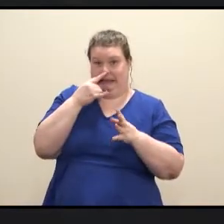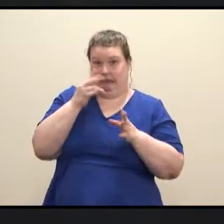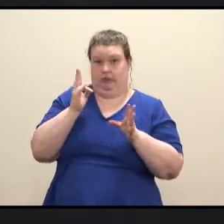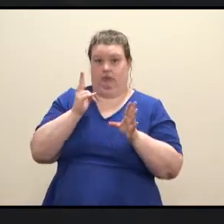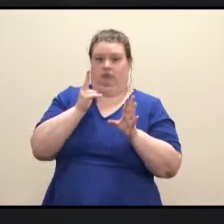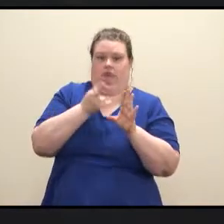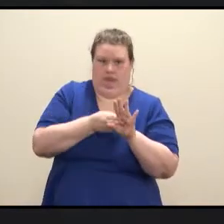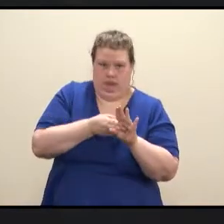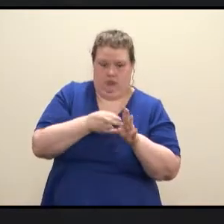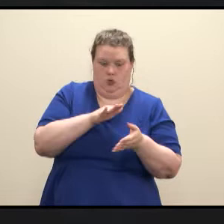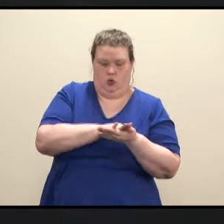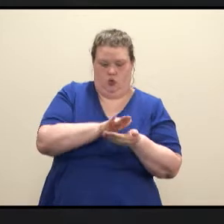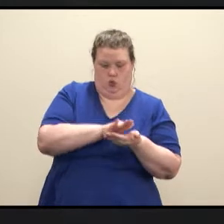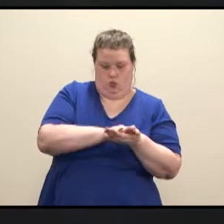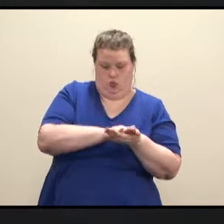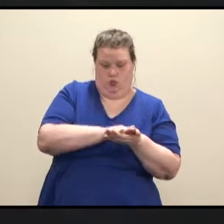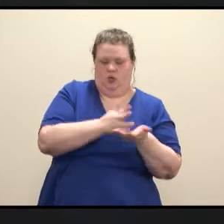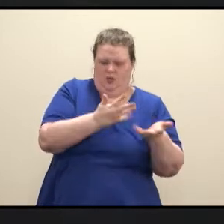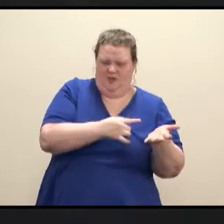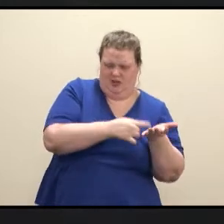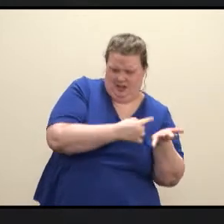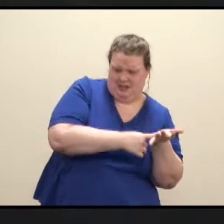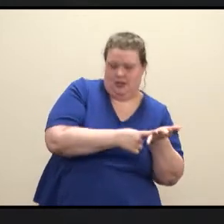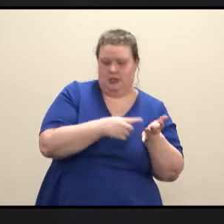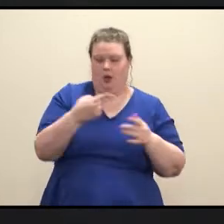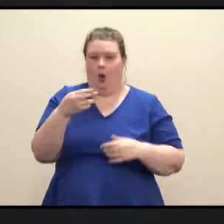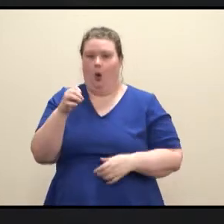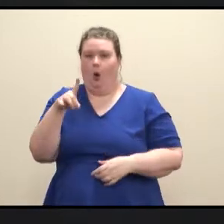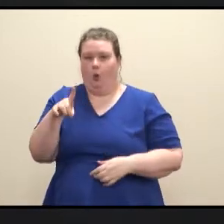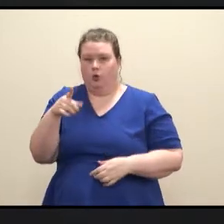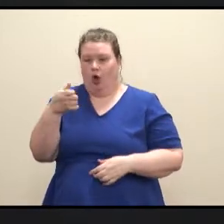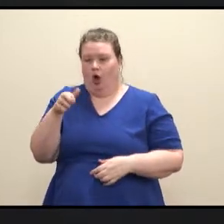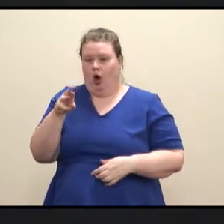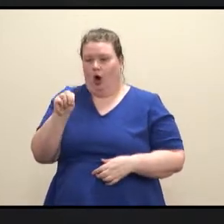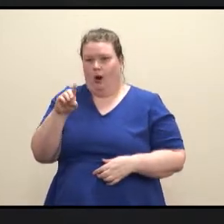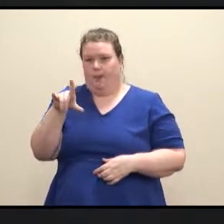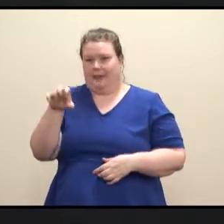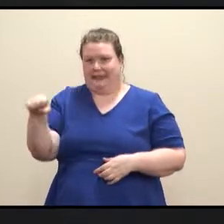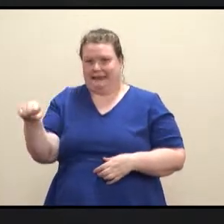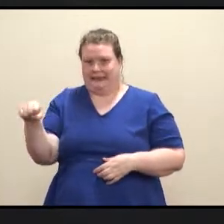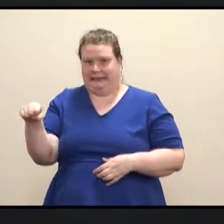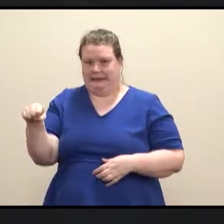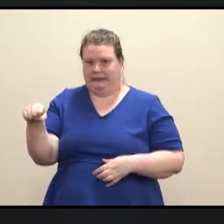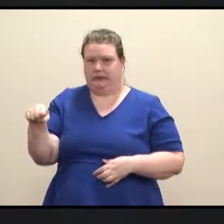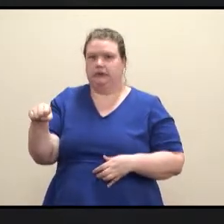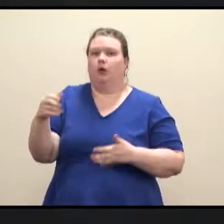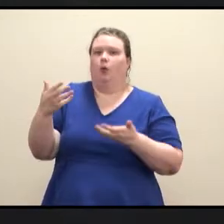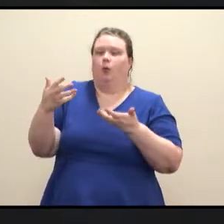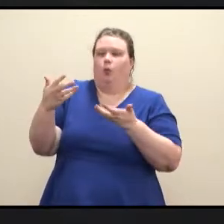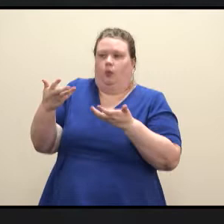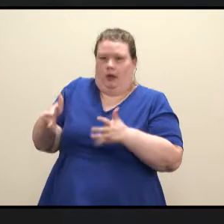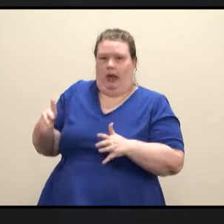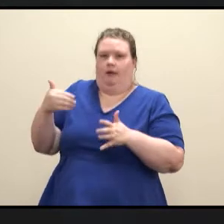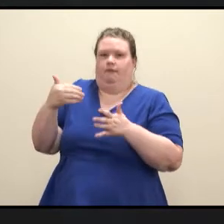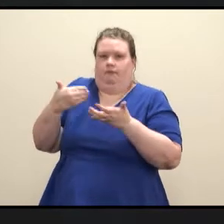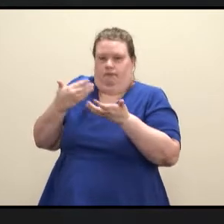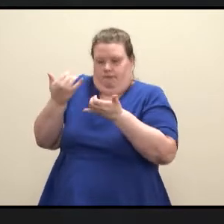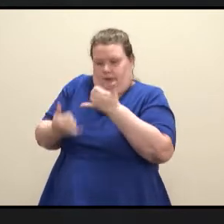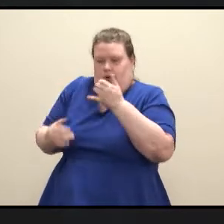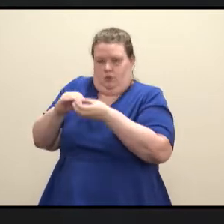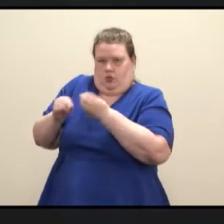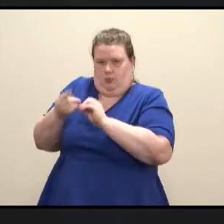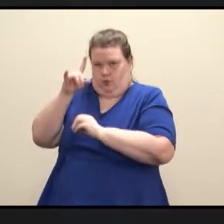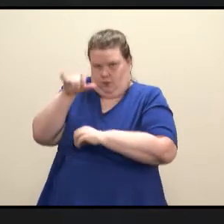about the hold harmless, but we've got some new numbers on that because TEA kind of finalized those